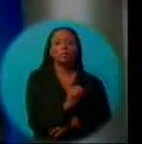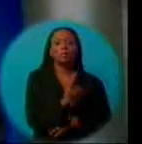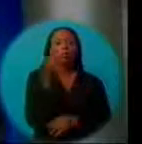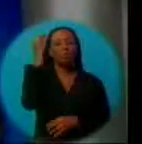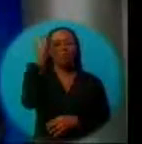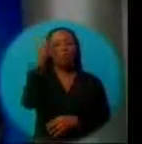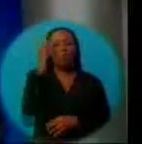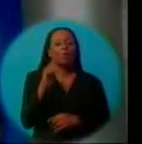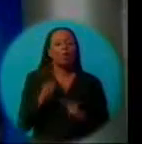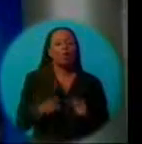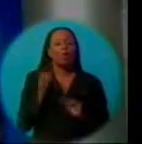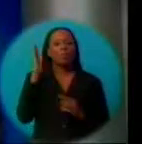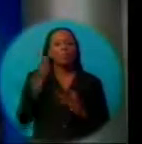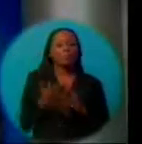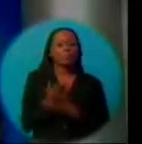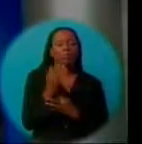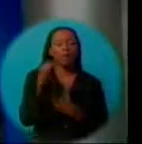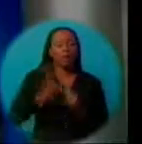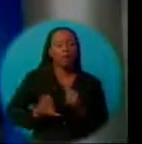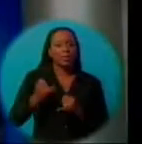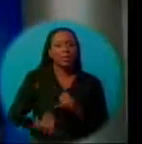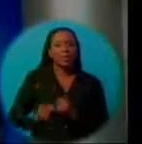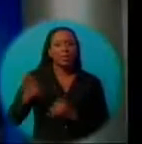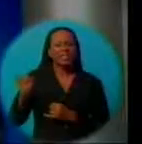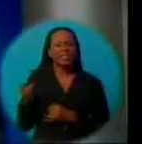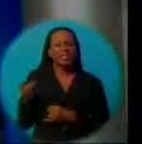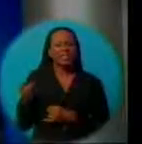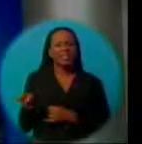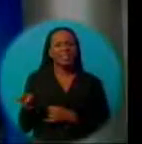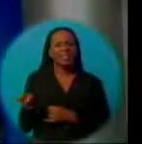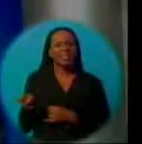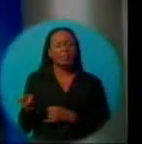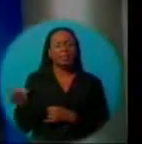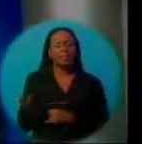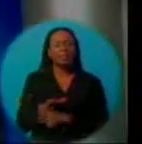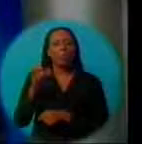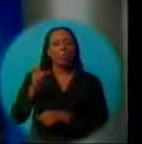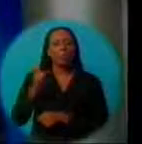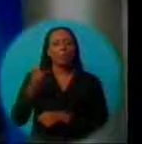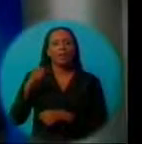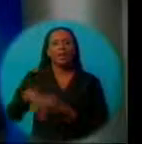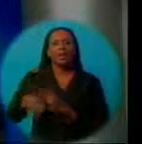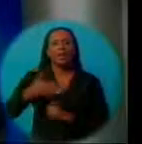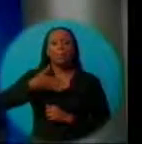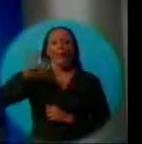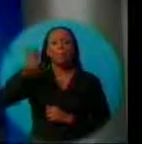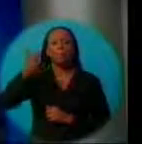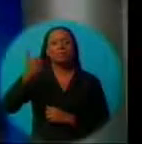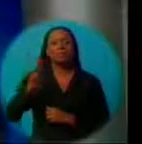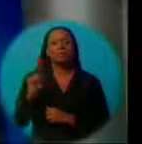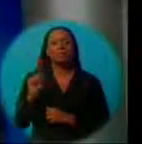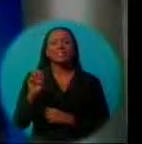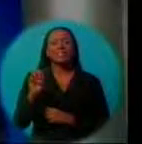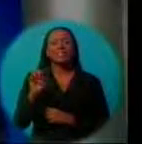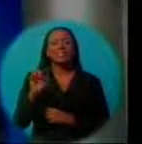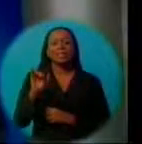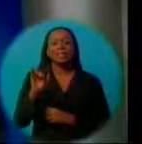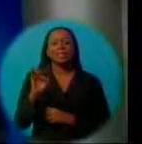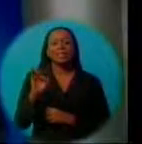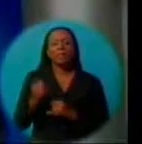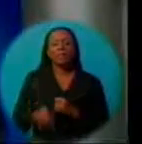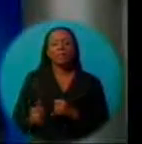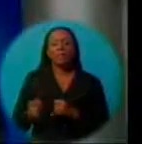finals of the B.A.B.A.'s Premier League. Jackson went one up in their best-of-three semifinal series against the Lumber Company Lakers.